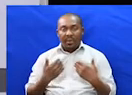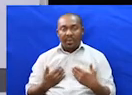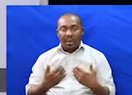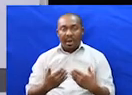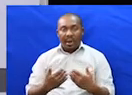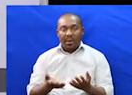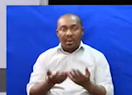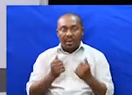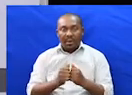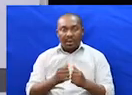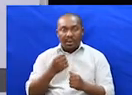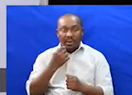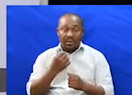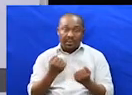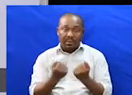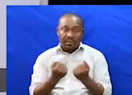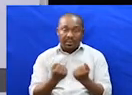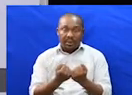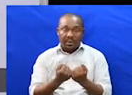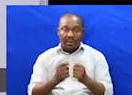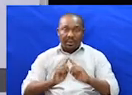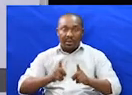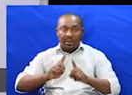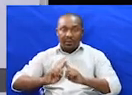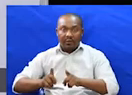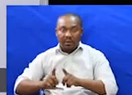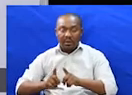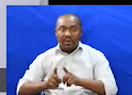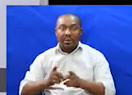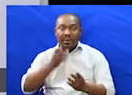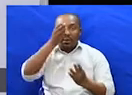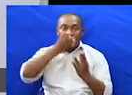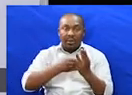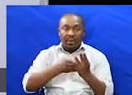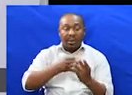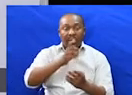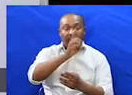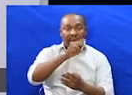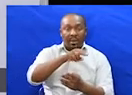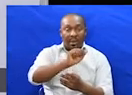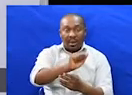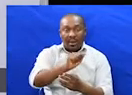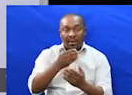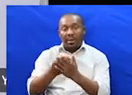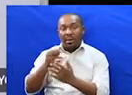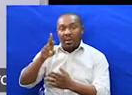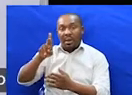let's make differences between DNA and